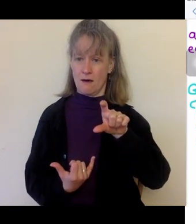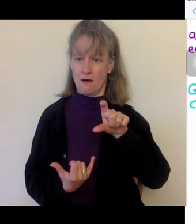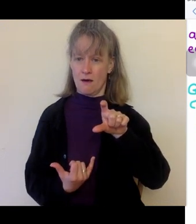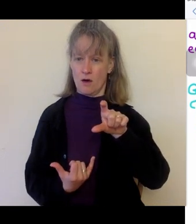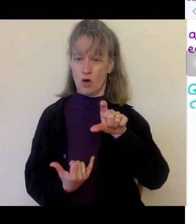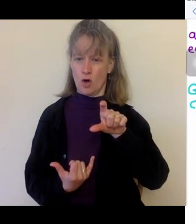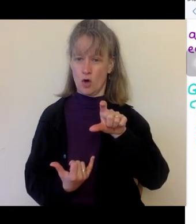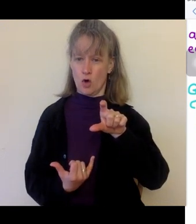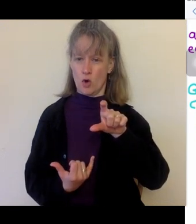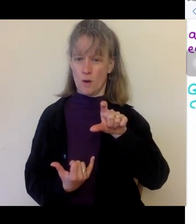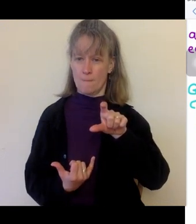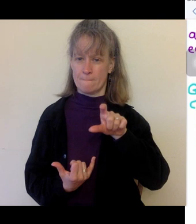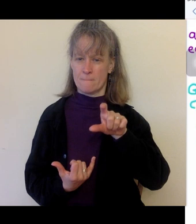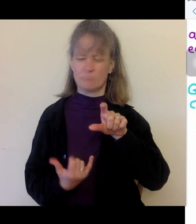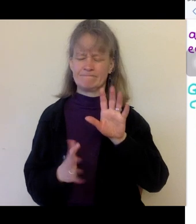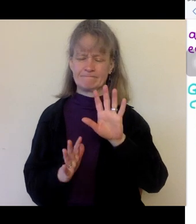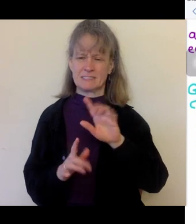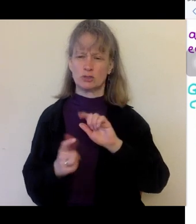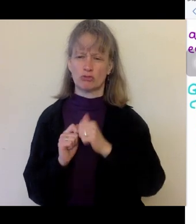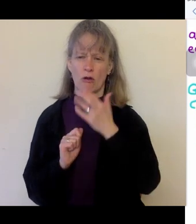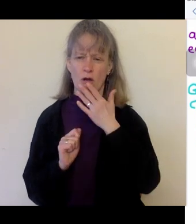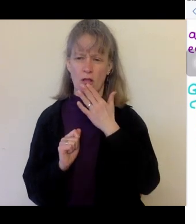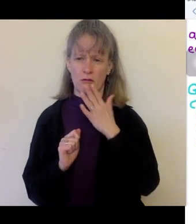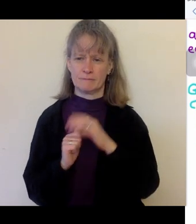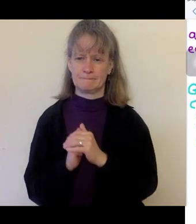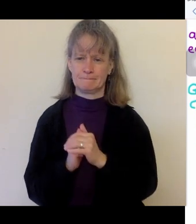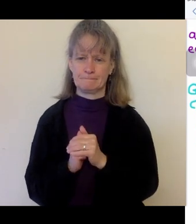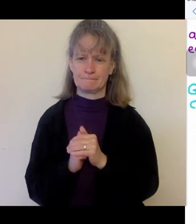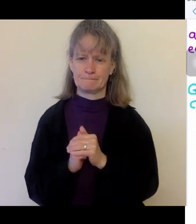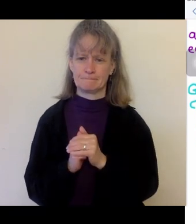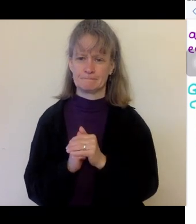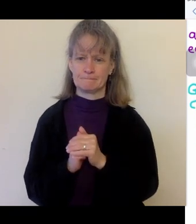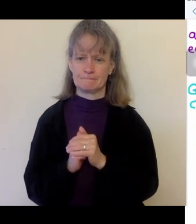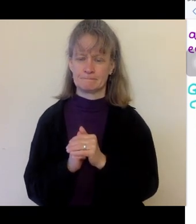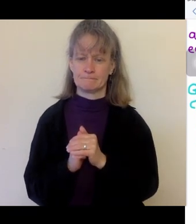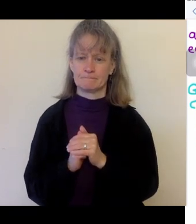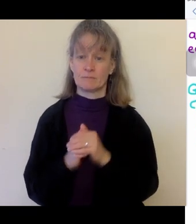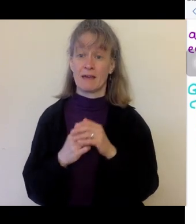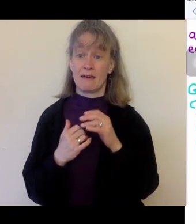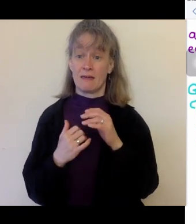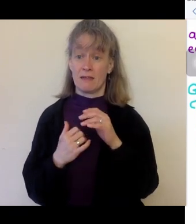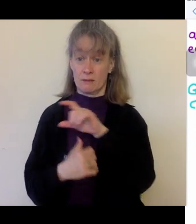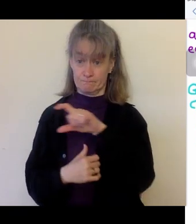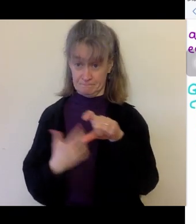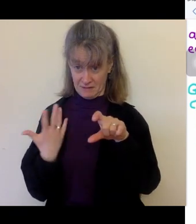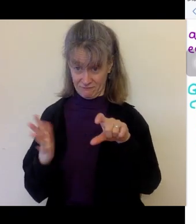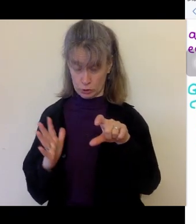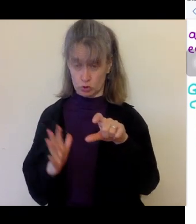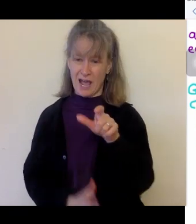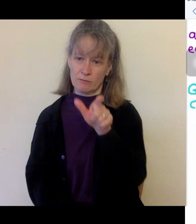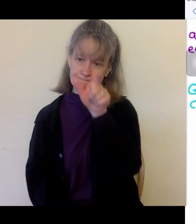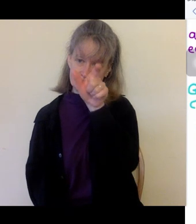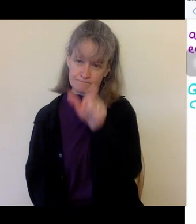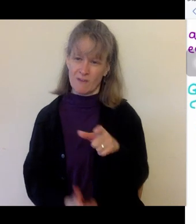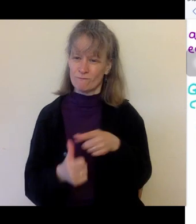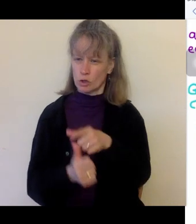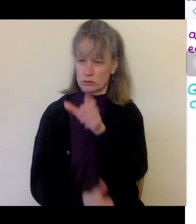I'm going to pick a different color. Let's use purple. We're going to look at our first column,